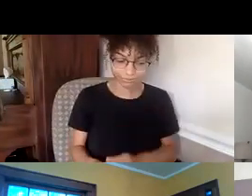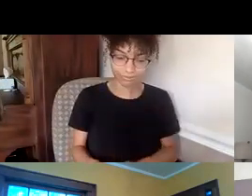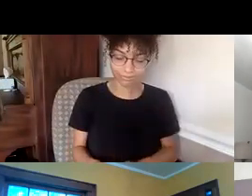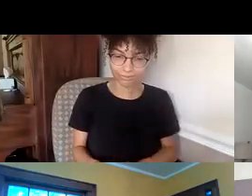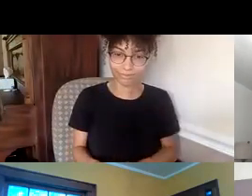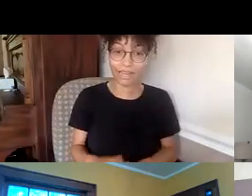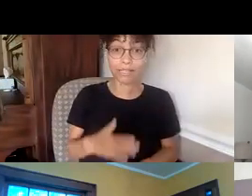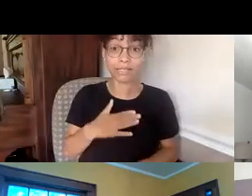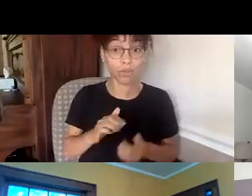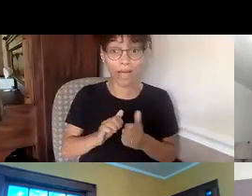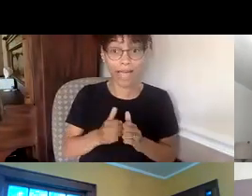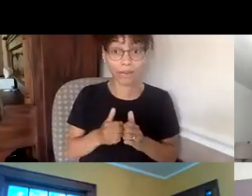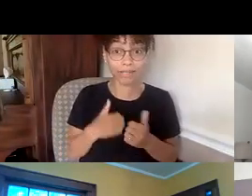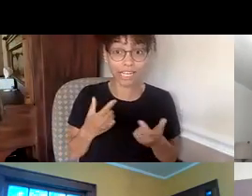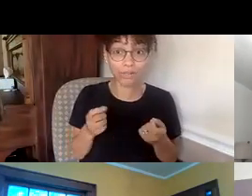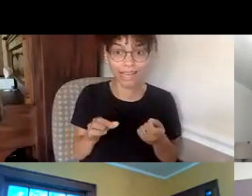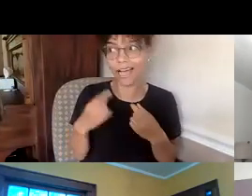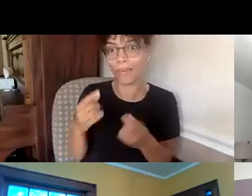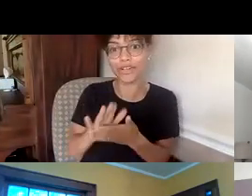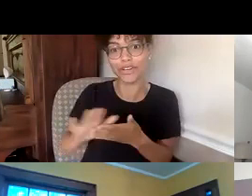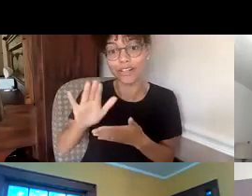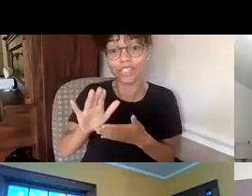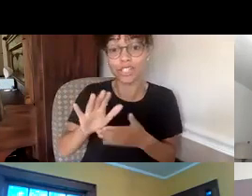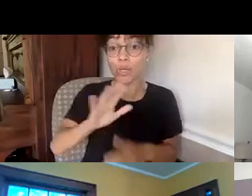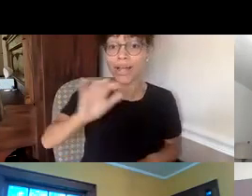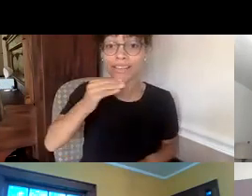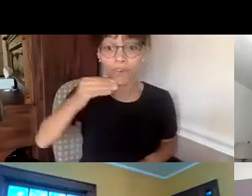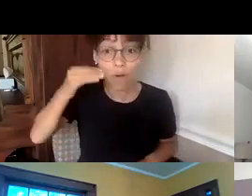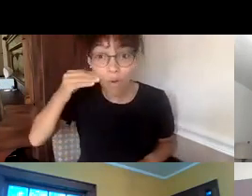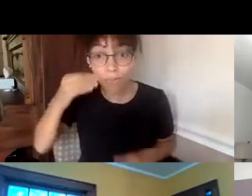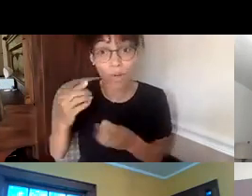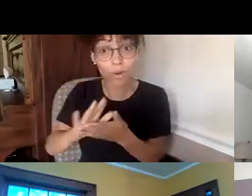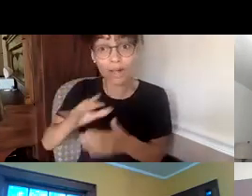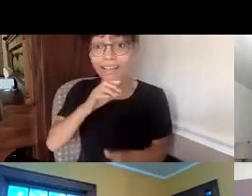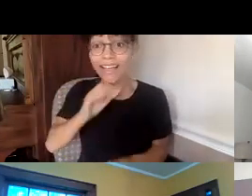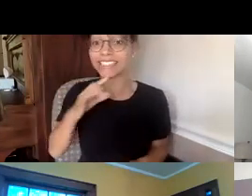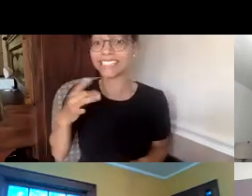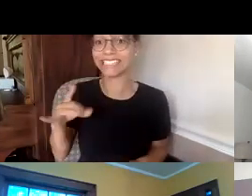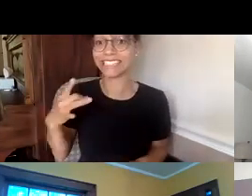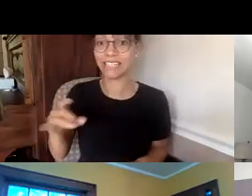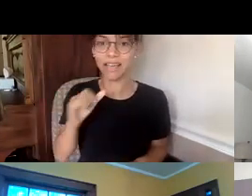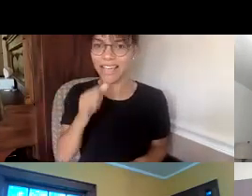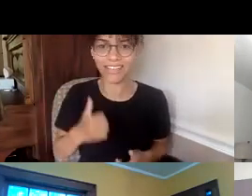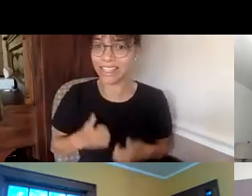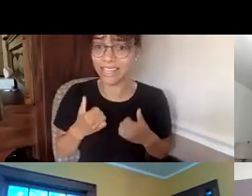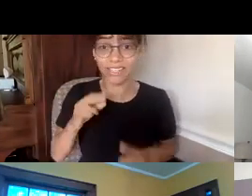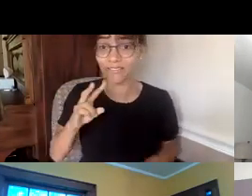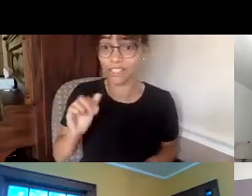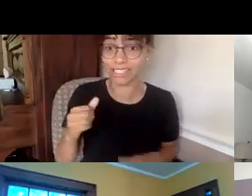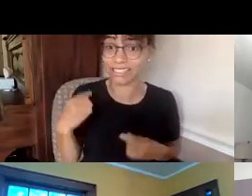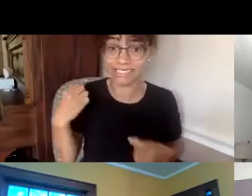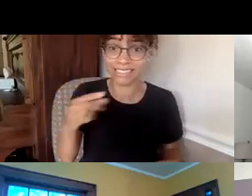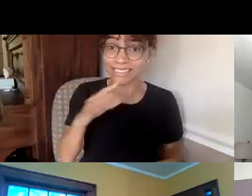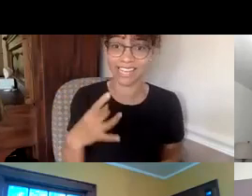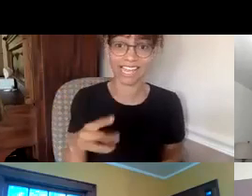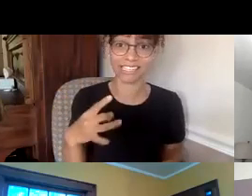and my way to do that was to go to college. And so I left home for college when I was 18, and I haven't lived in Virginia since. I've